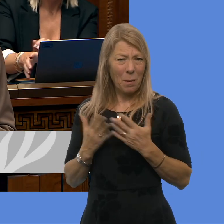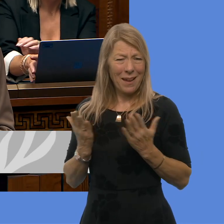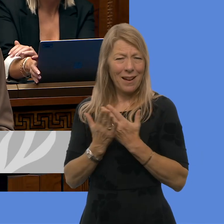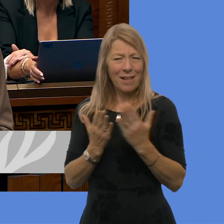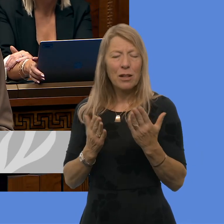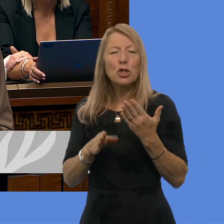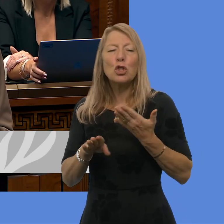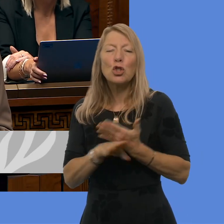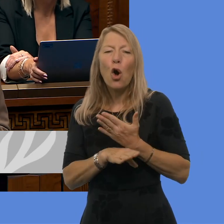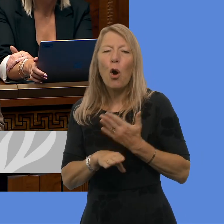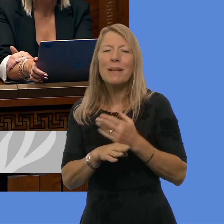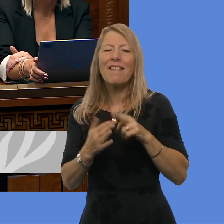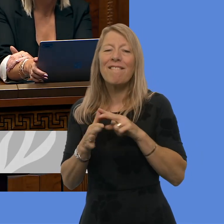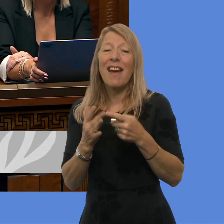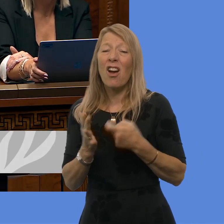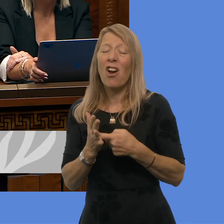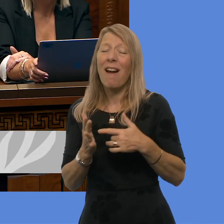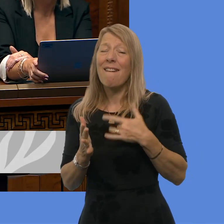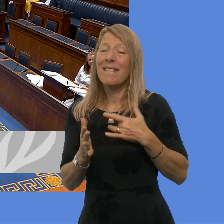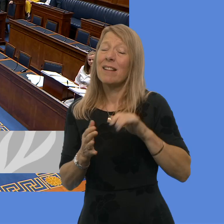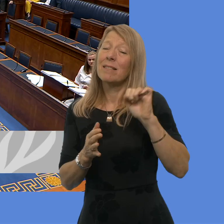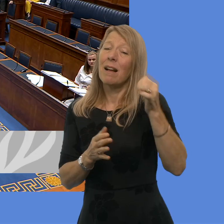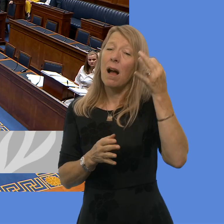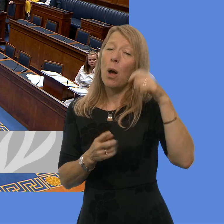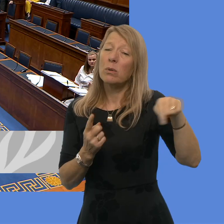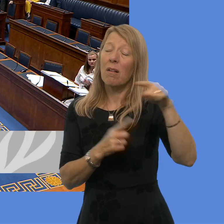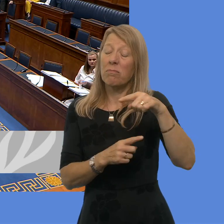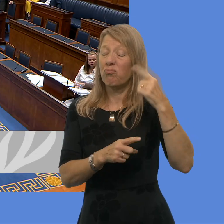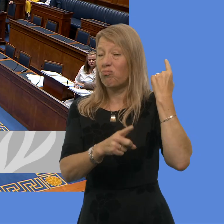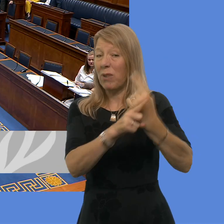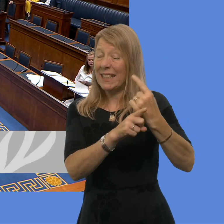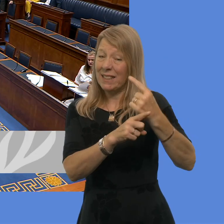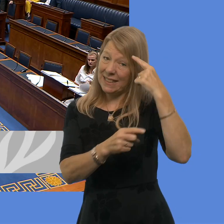locally elected councillors made the right call. I call Andrew